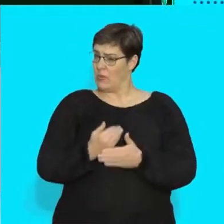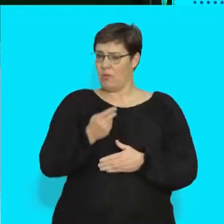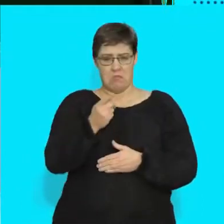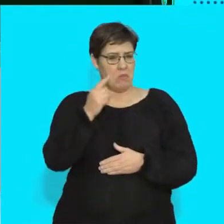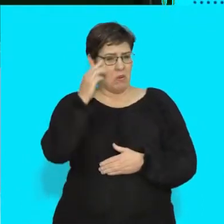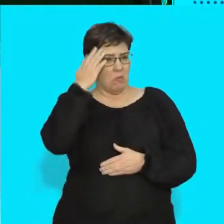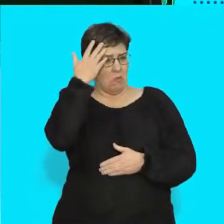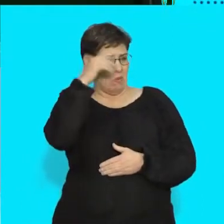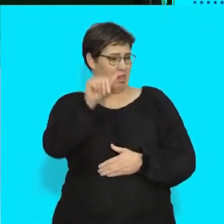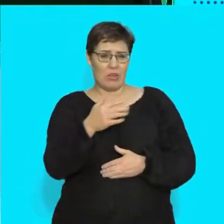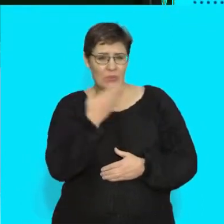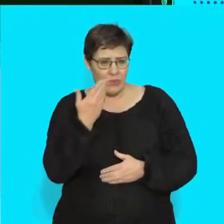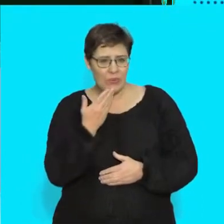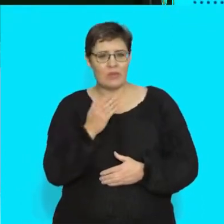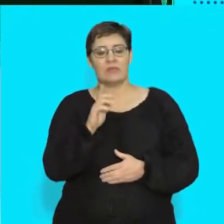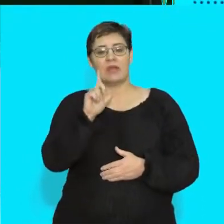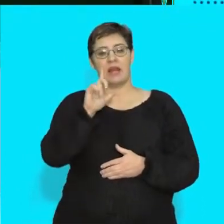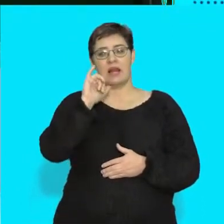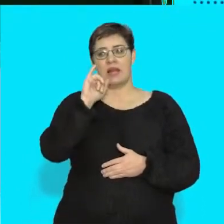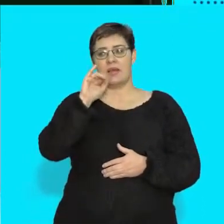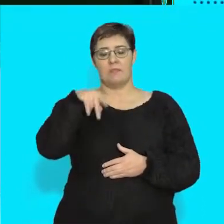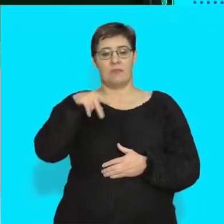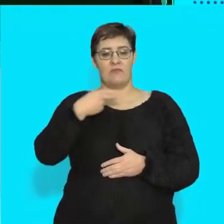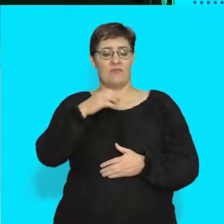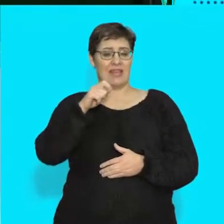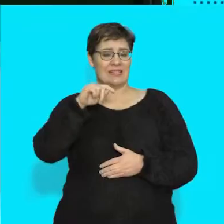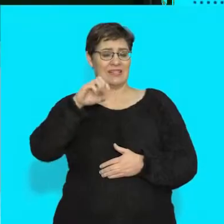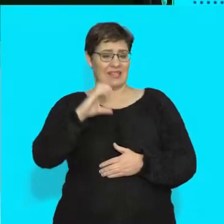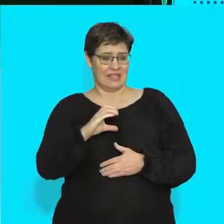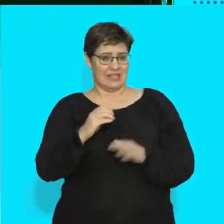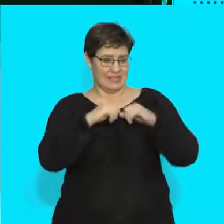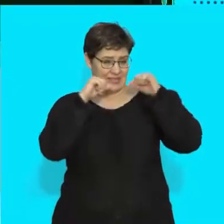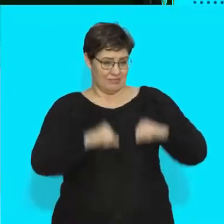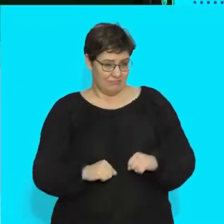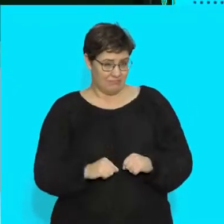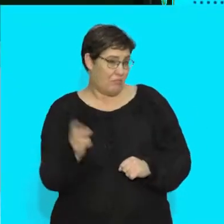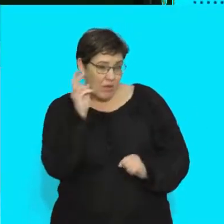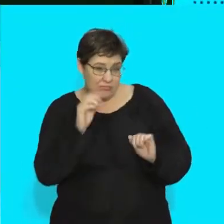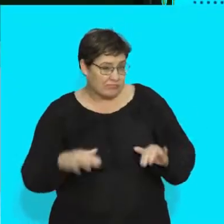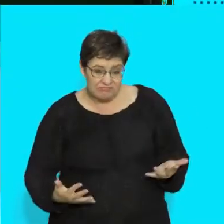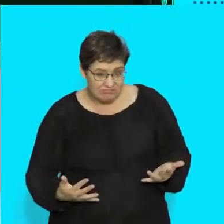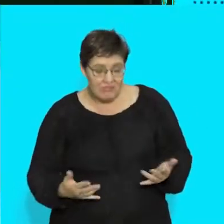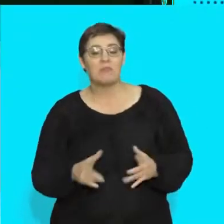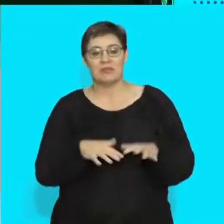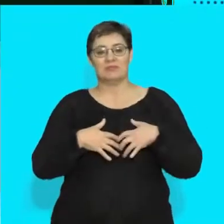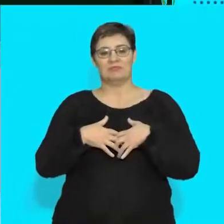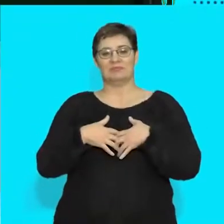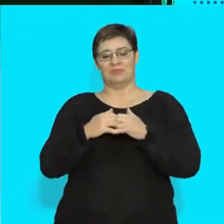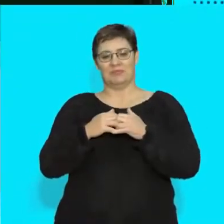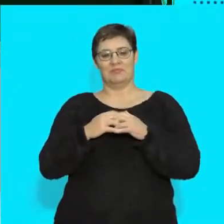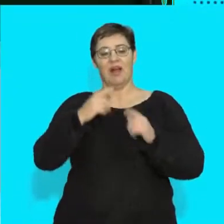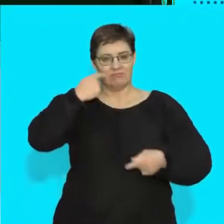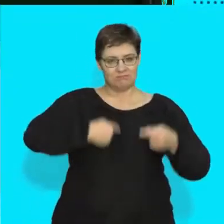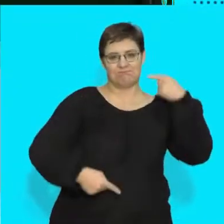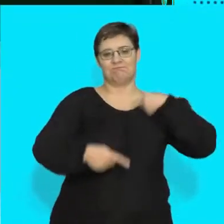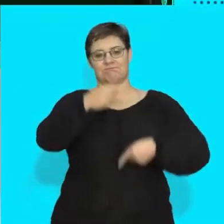too familiar with, and that could be the lymphatic system. I don't think you might not have heard about it before, but it's going to form part of